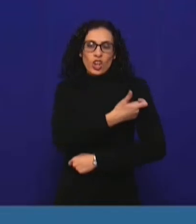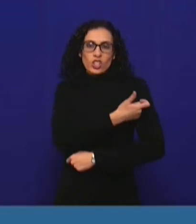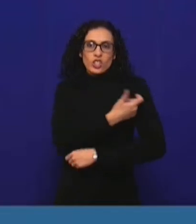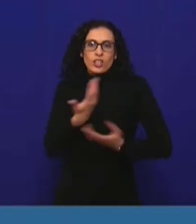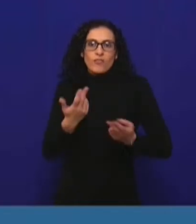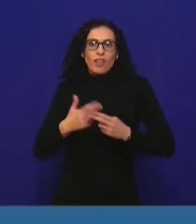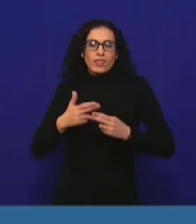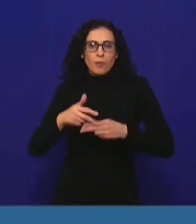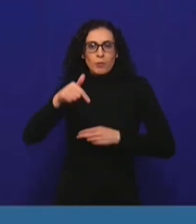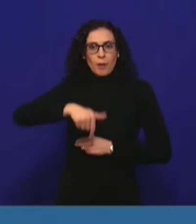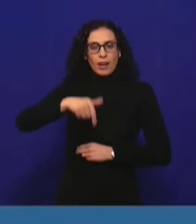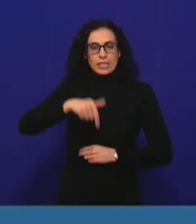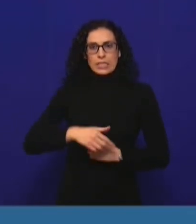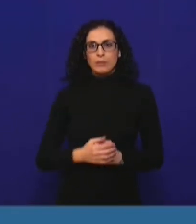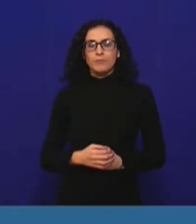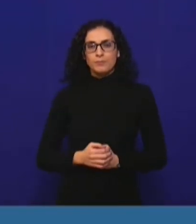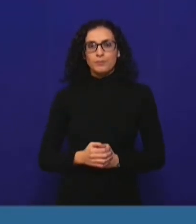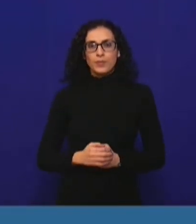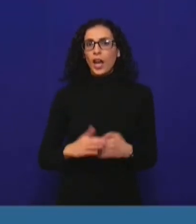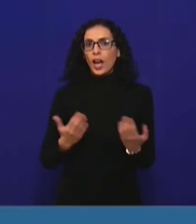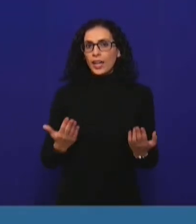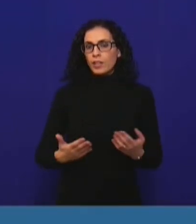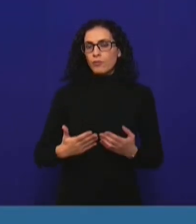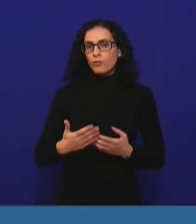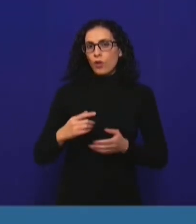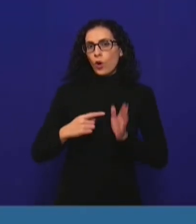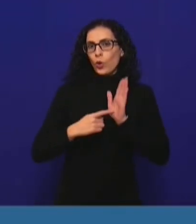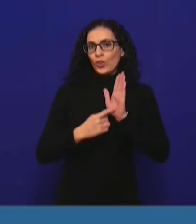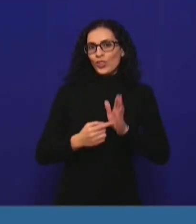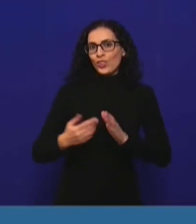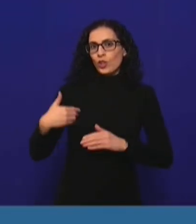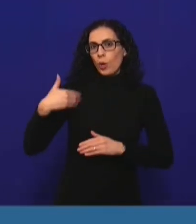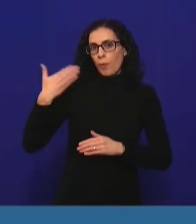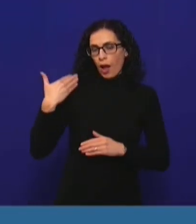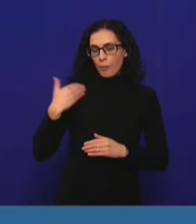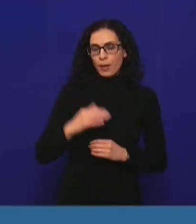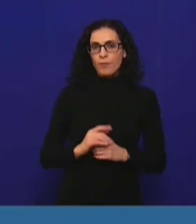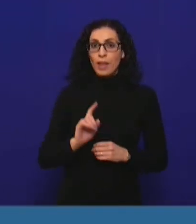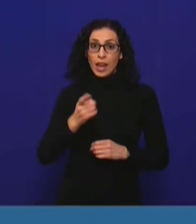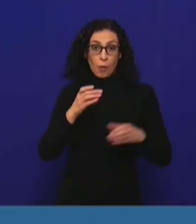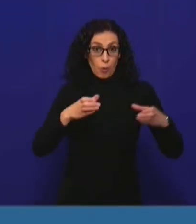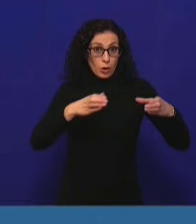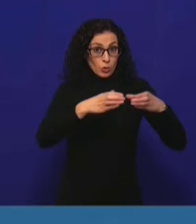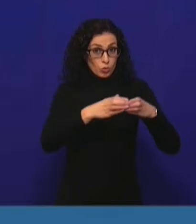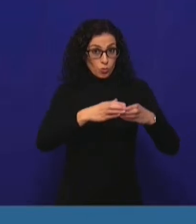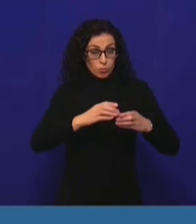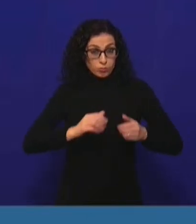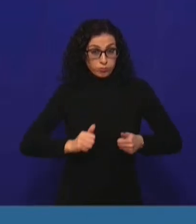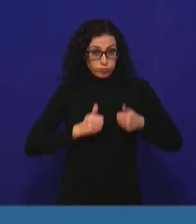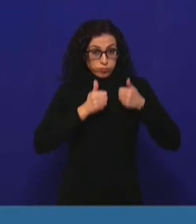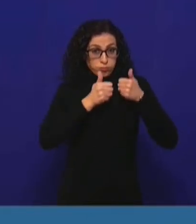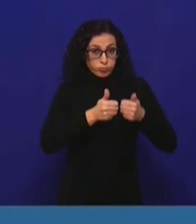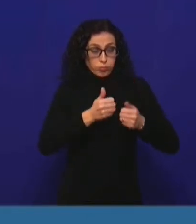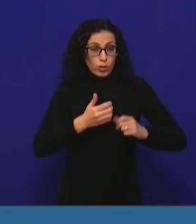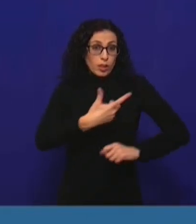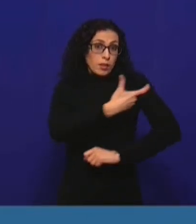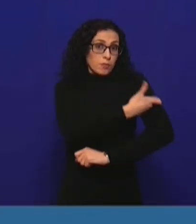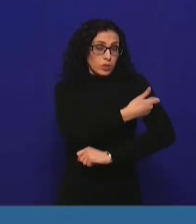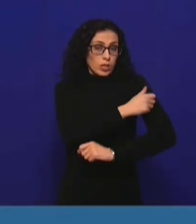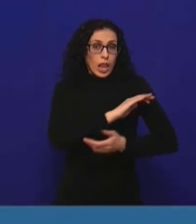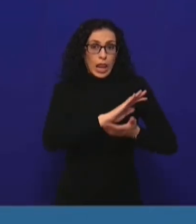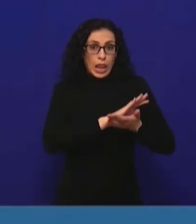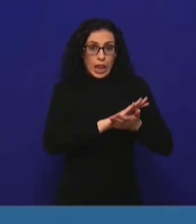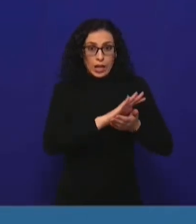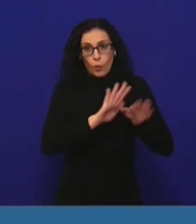bħalissa. Bħalma kontu qegħdin issegwu l-ewwel grupp li aħna tajna priorità issa qiegħed